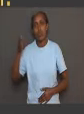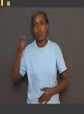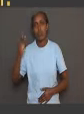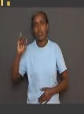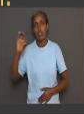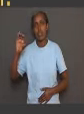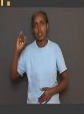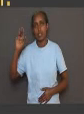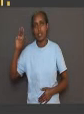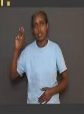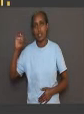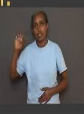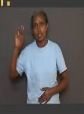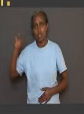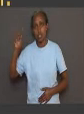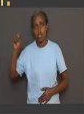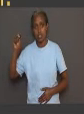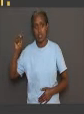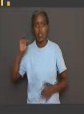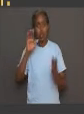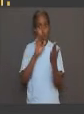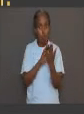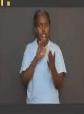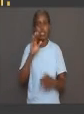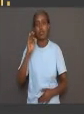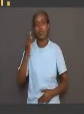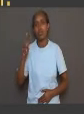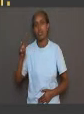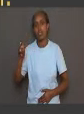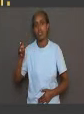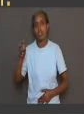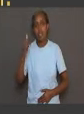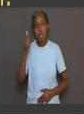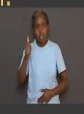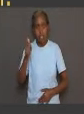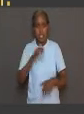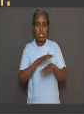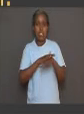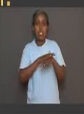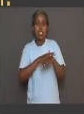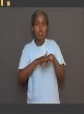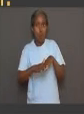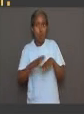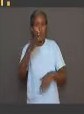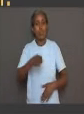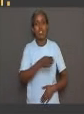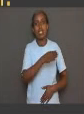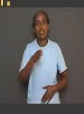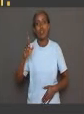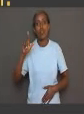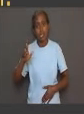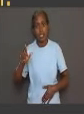of x. A is also the slope of the graph of the